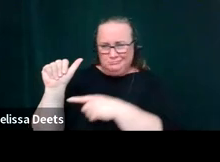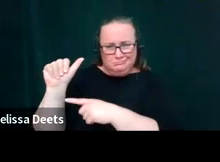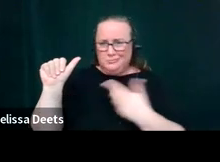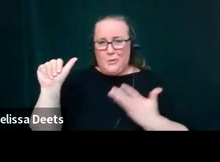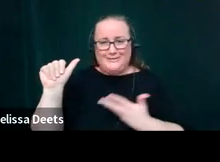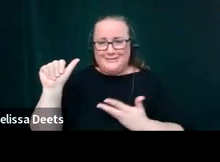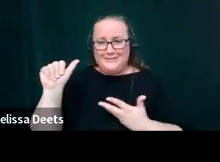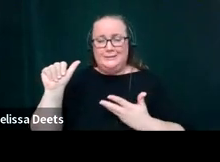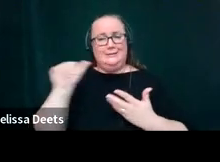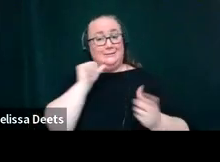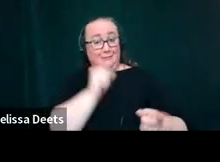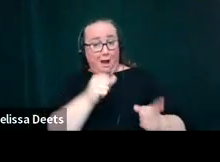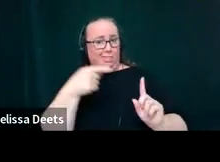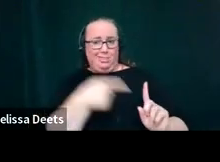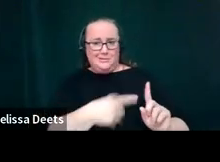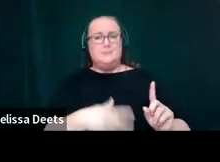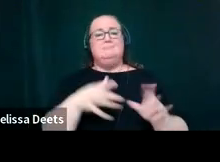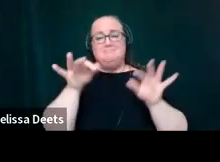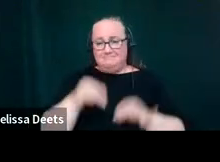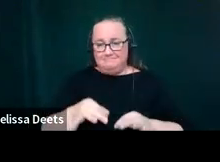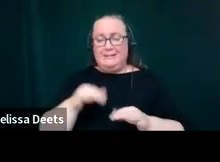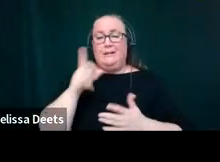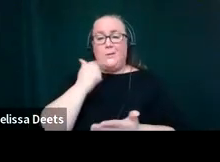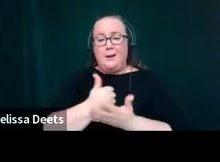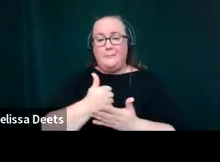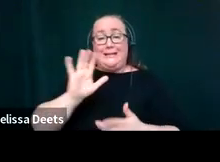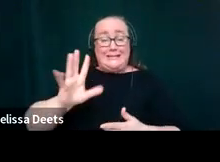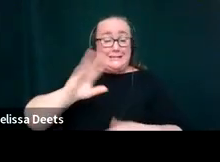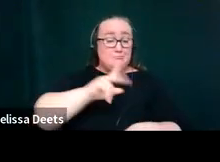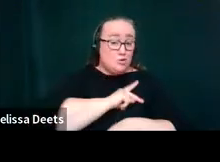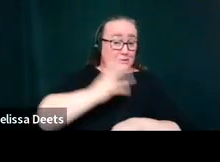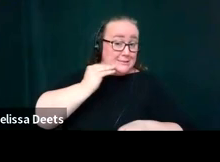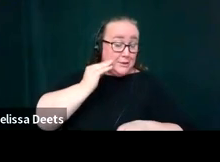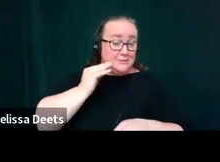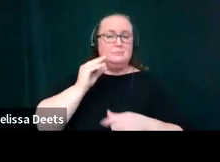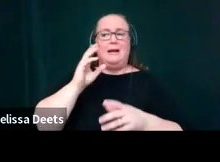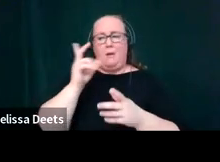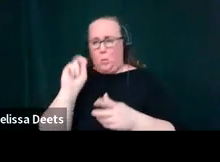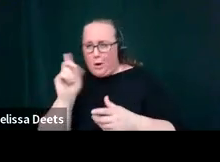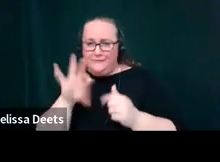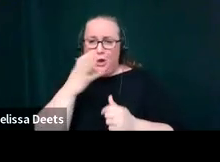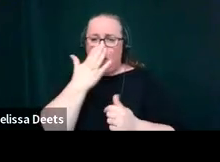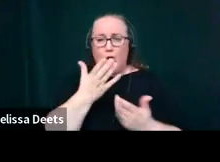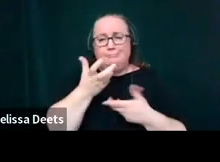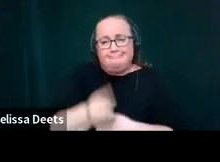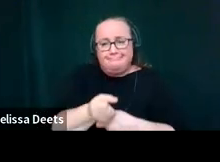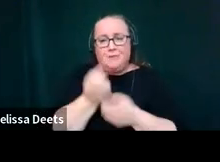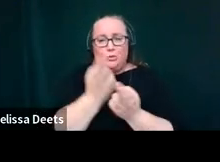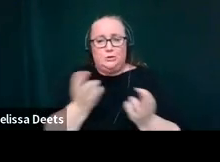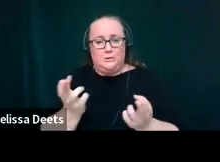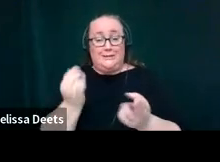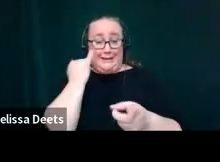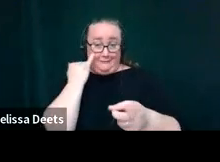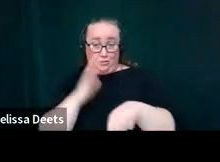isn't, his personal experience, and how to find trusted sources. If you are on TikTok, please follow